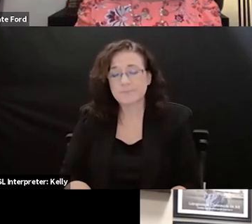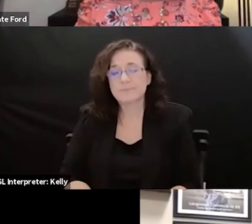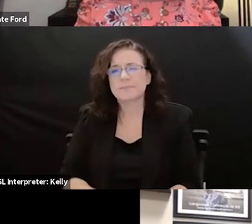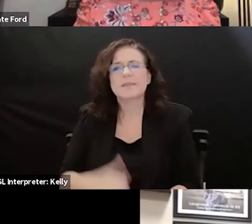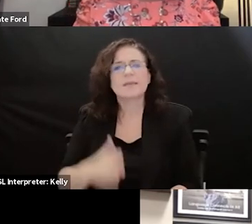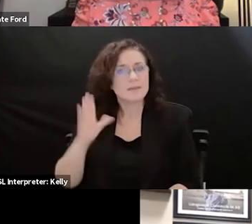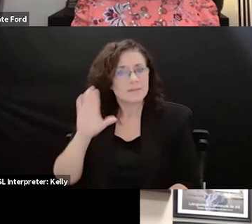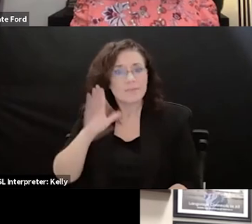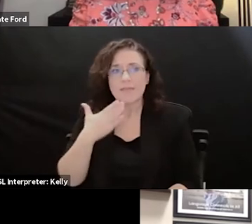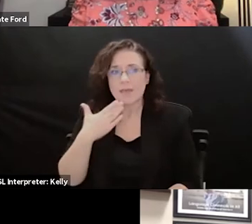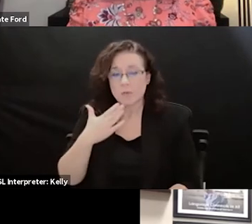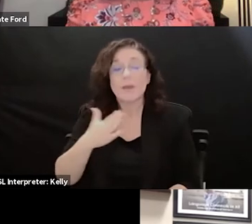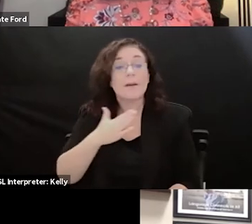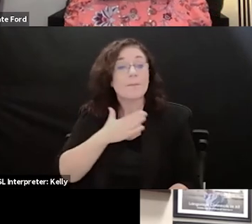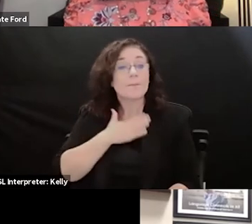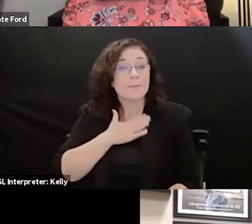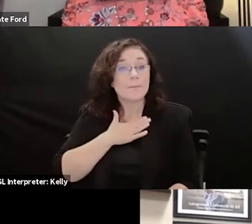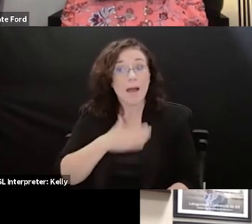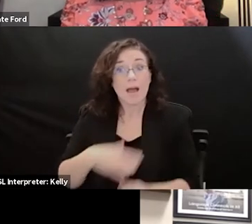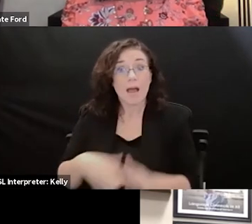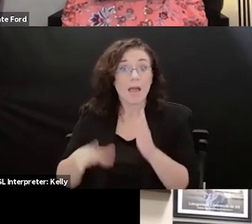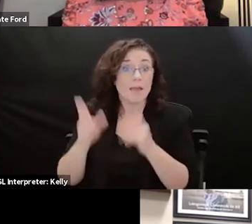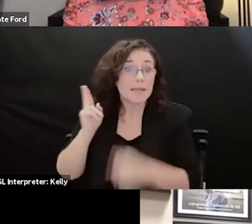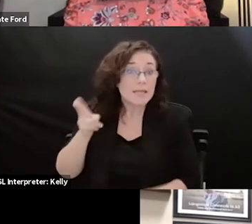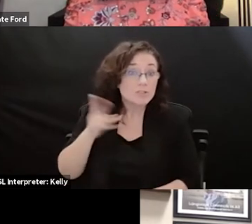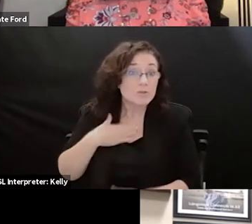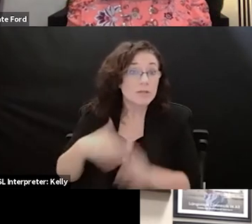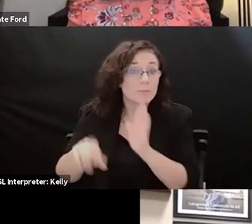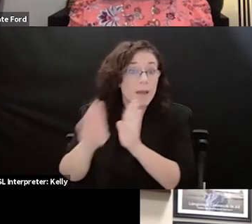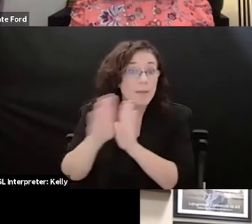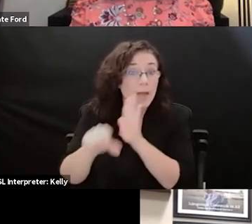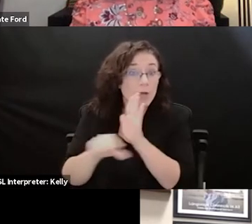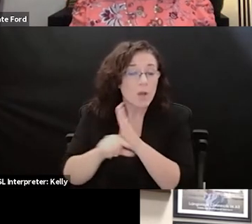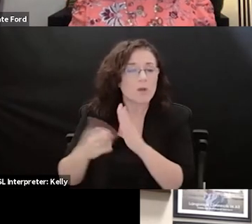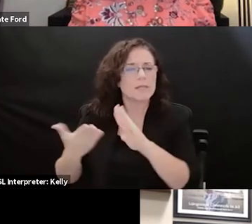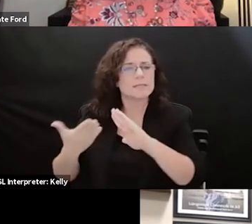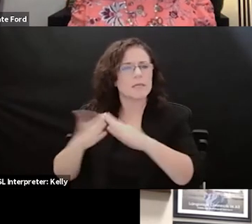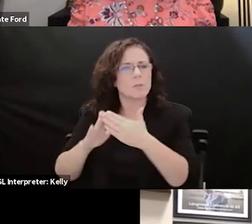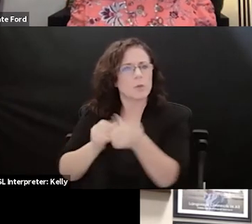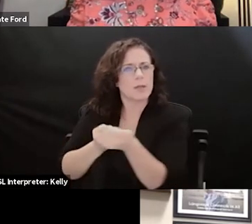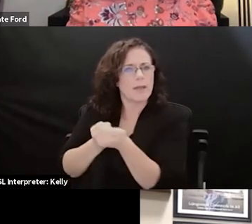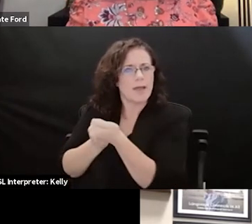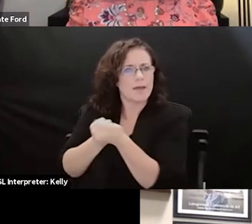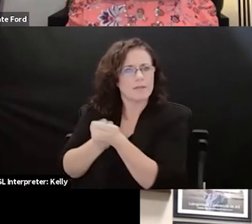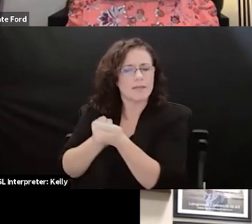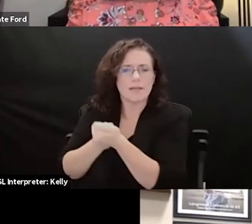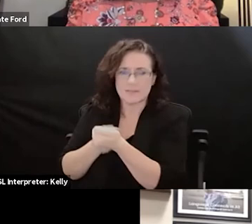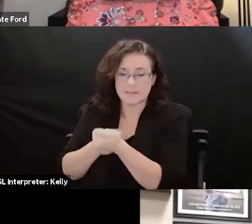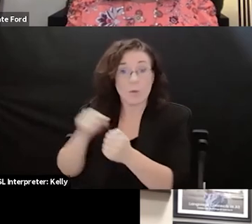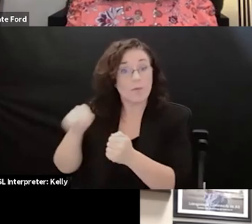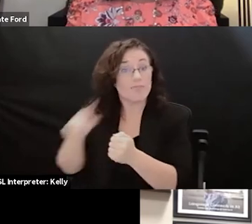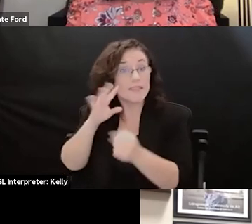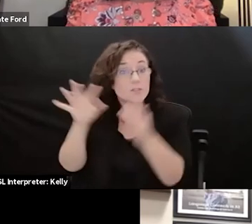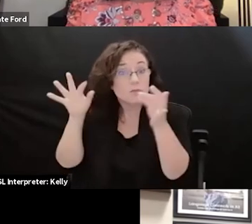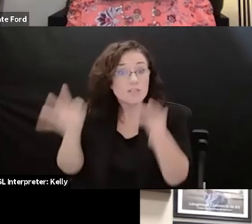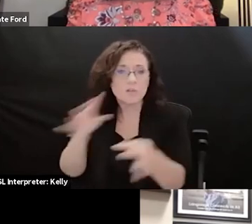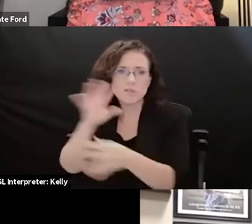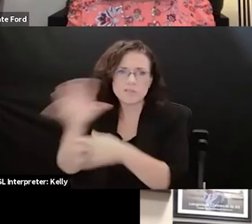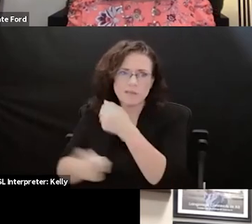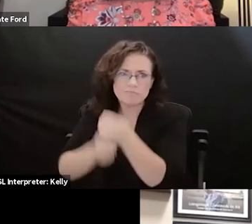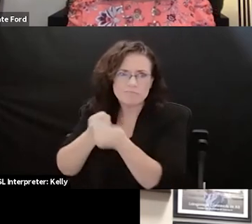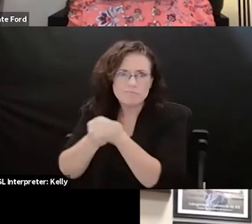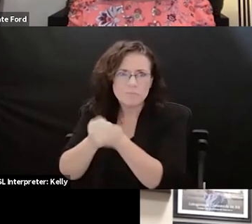advocate i could not be more supportive and i really appreciate all the community support of the resolution